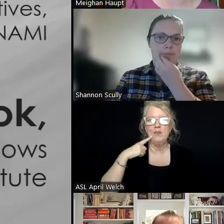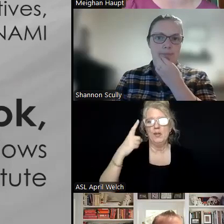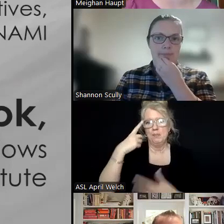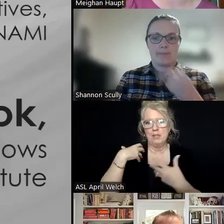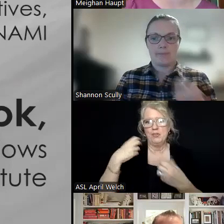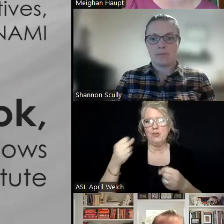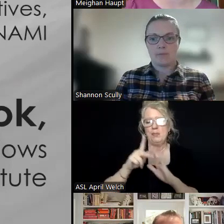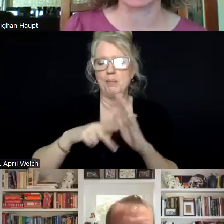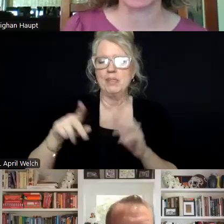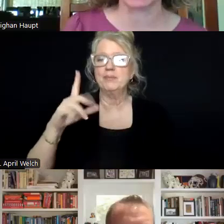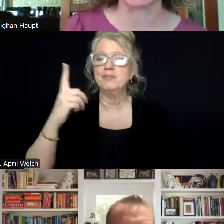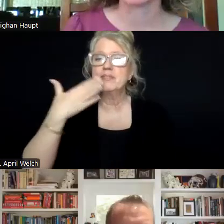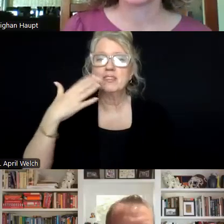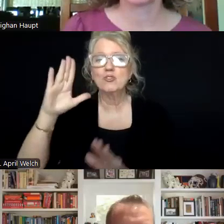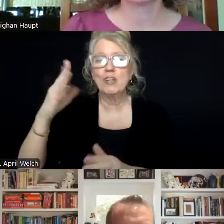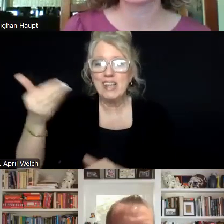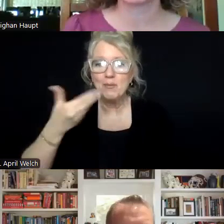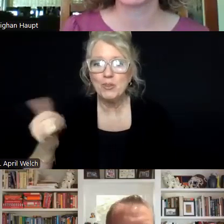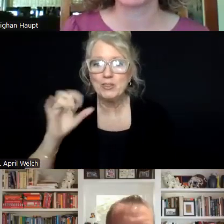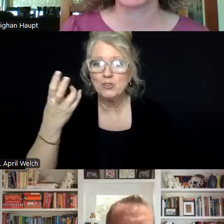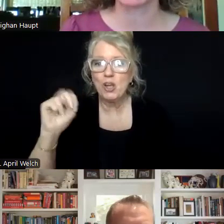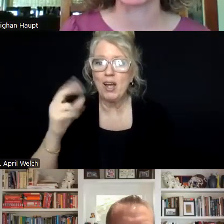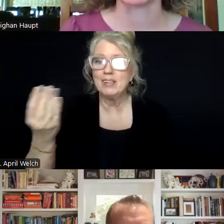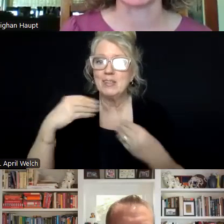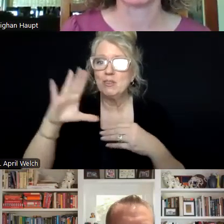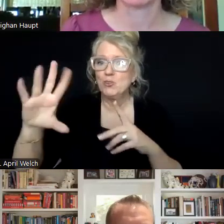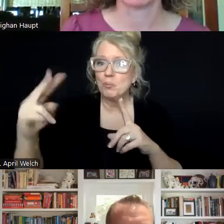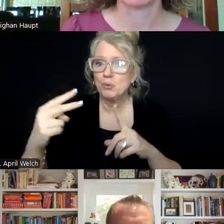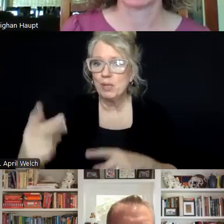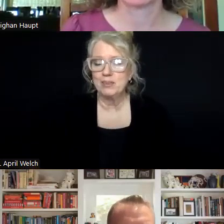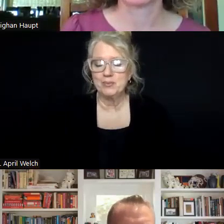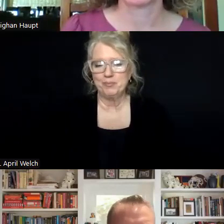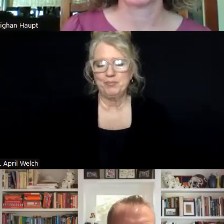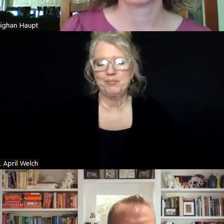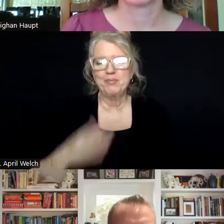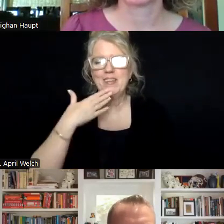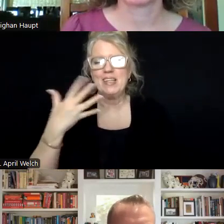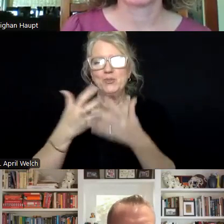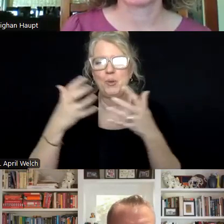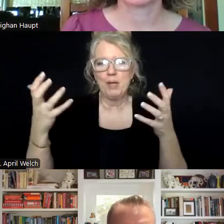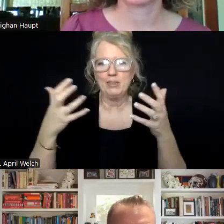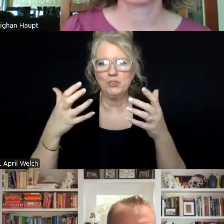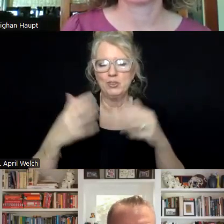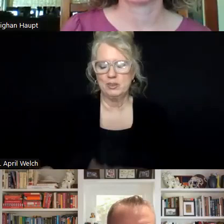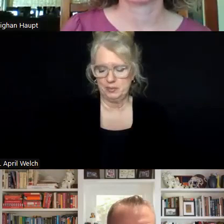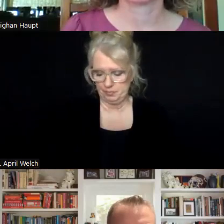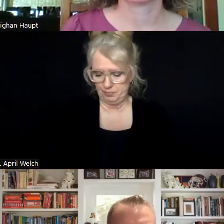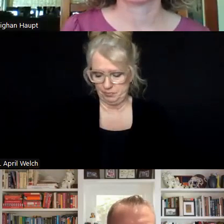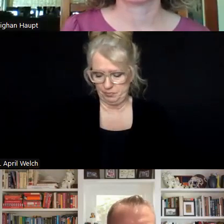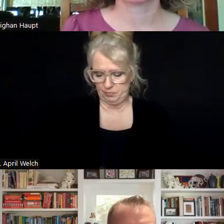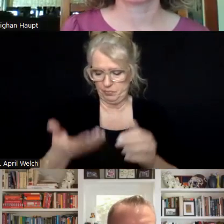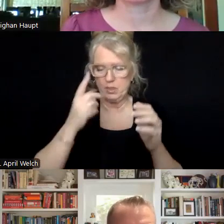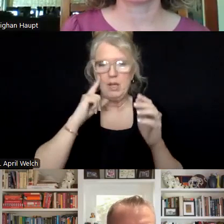Policy Institute. John, it's great to have you here. Please give us your perspective. Thanks so much. And I will just start by